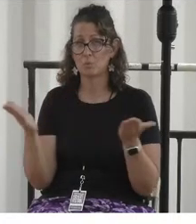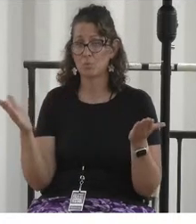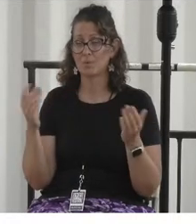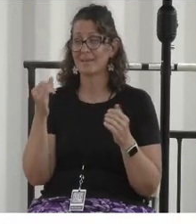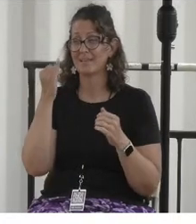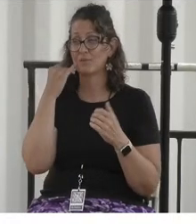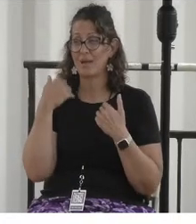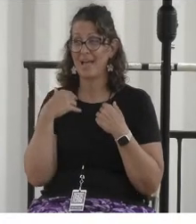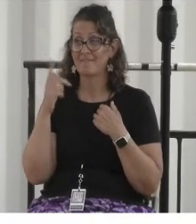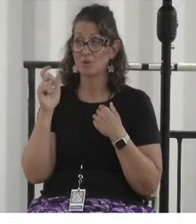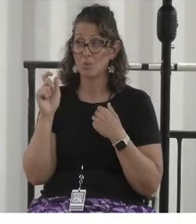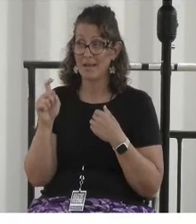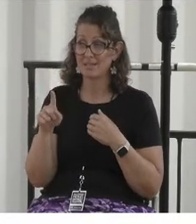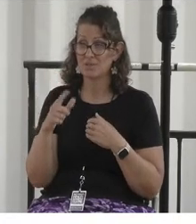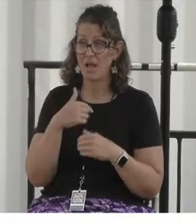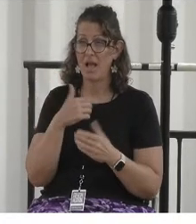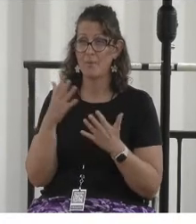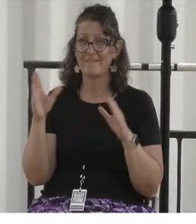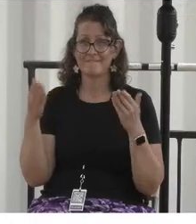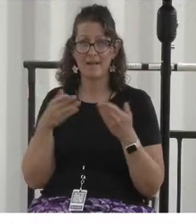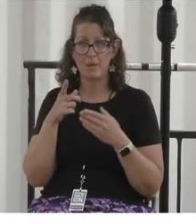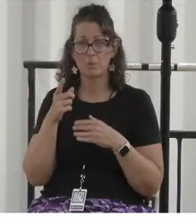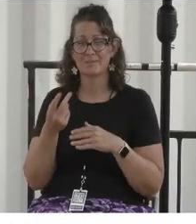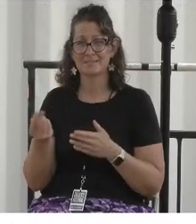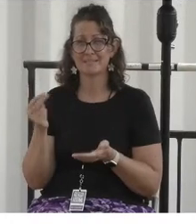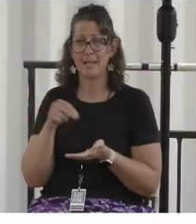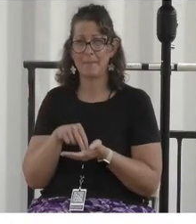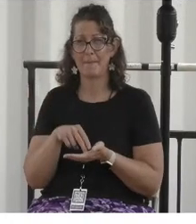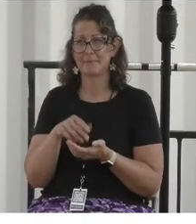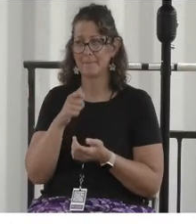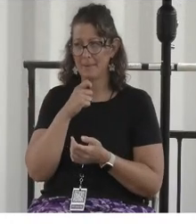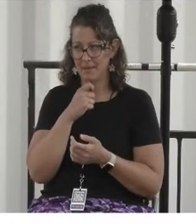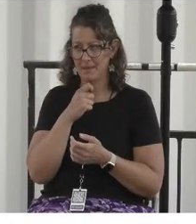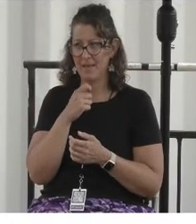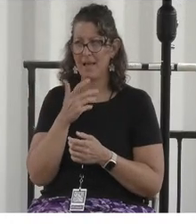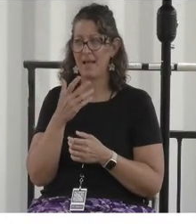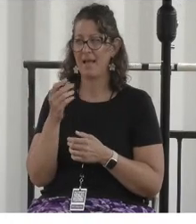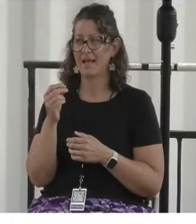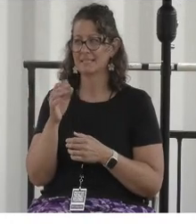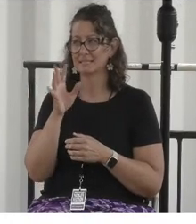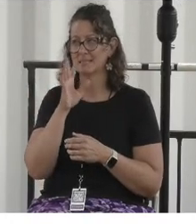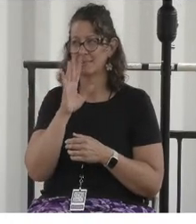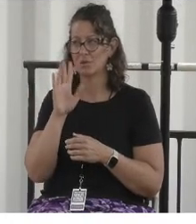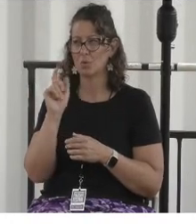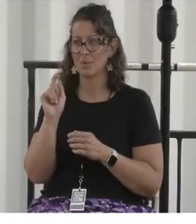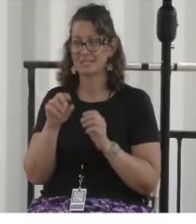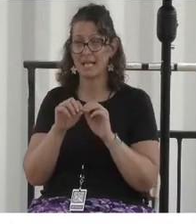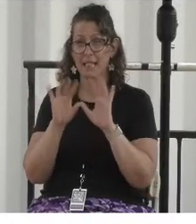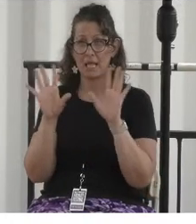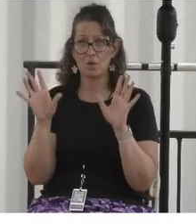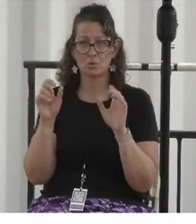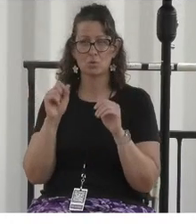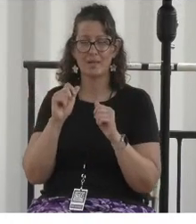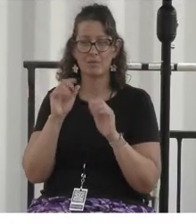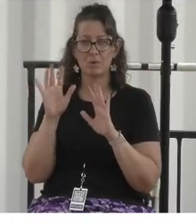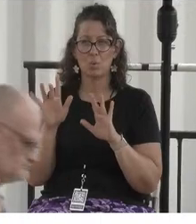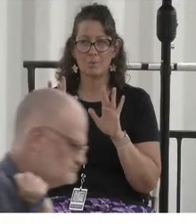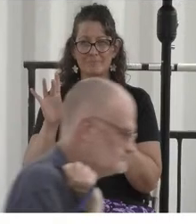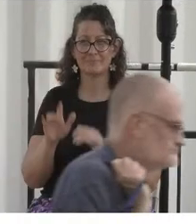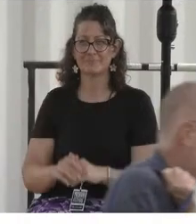you have a burning question, I would invite you to step up to the mic and speak your question clearly so that it can be recorded.